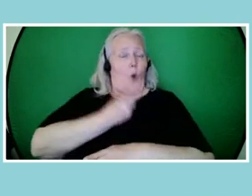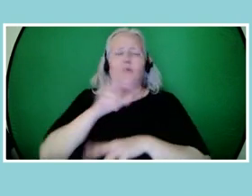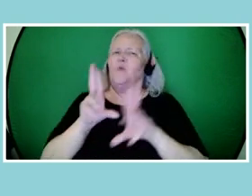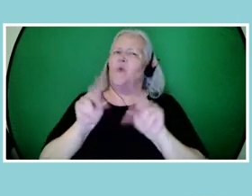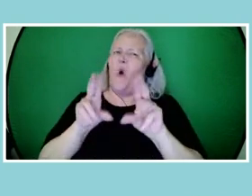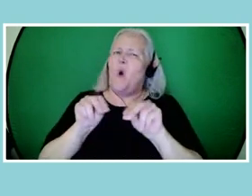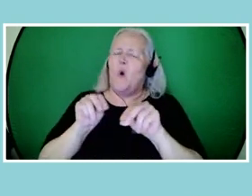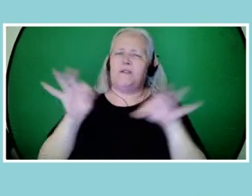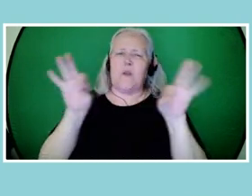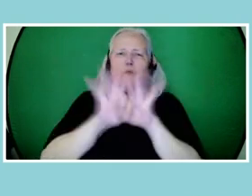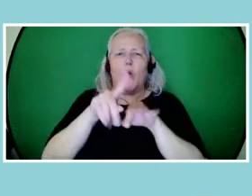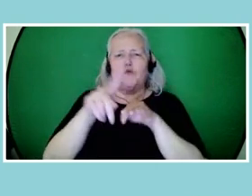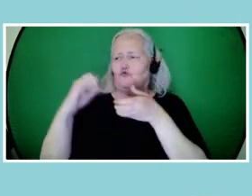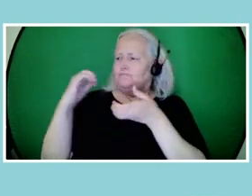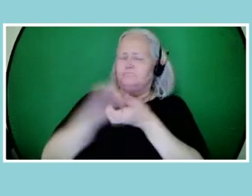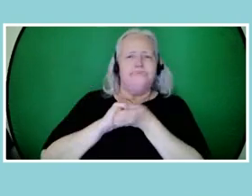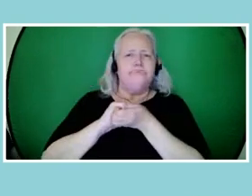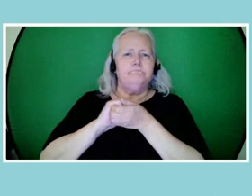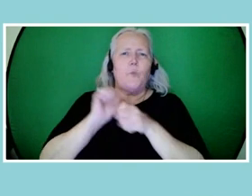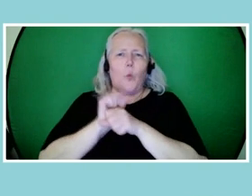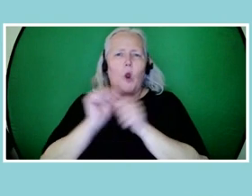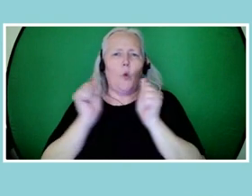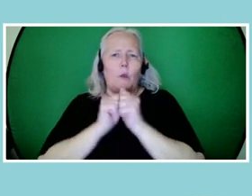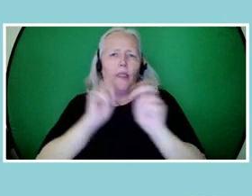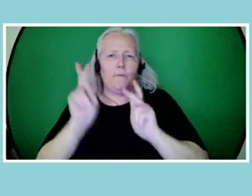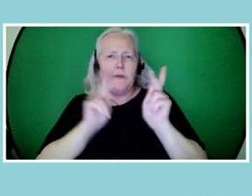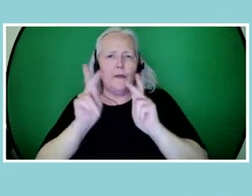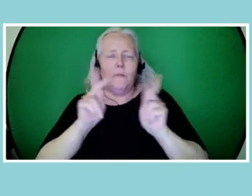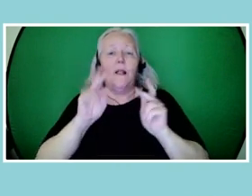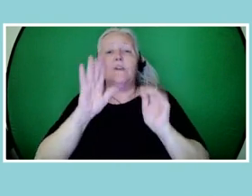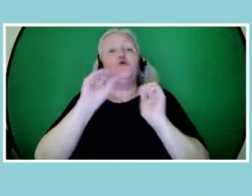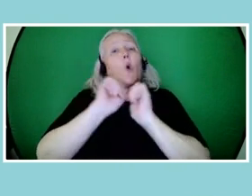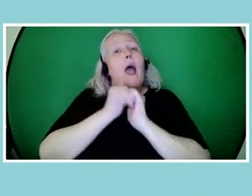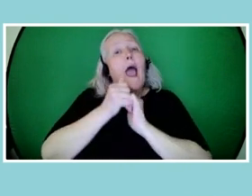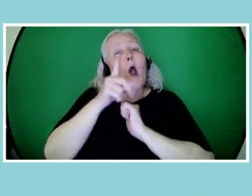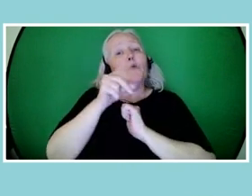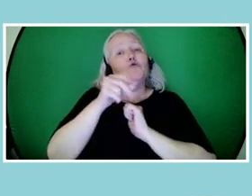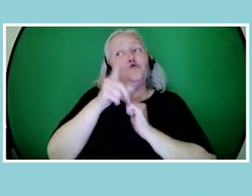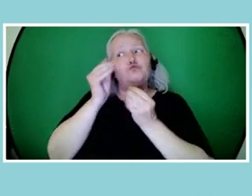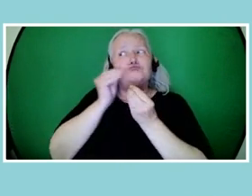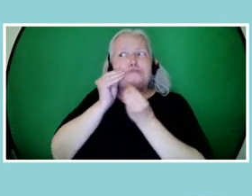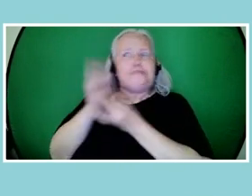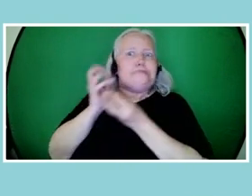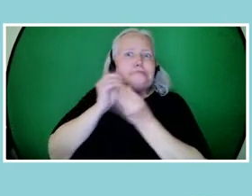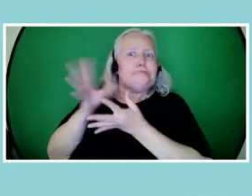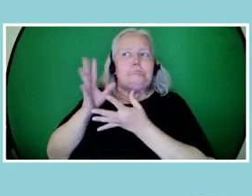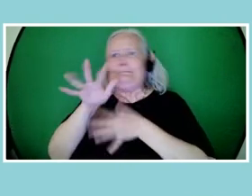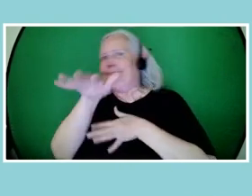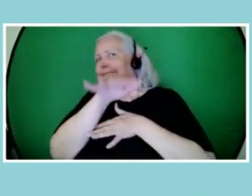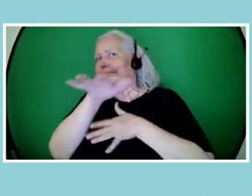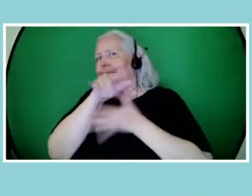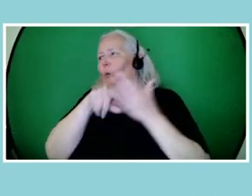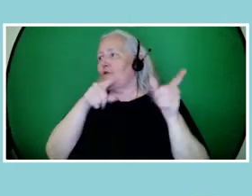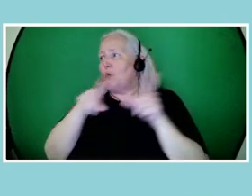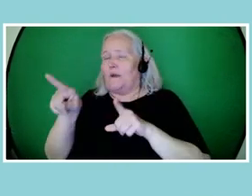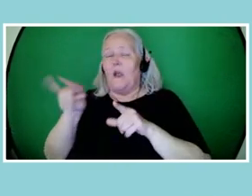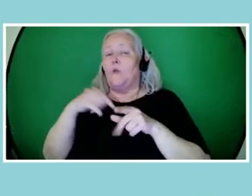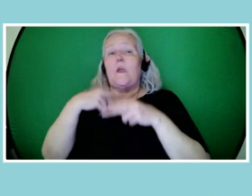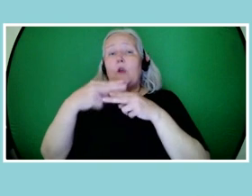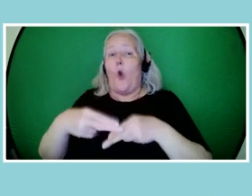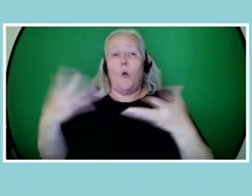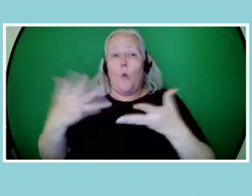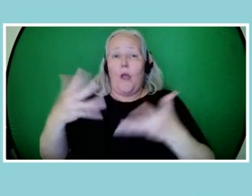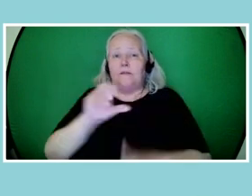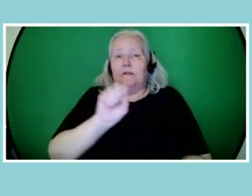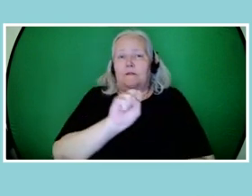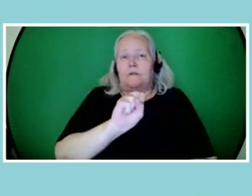really handy tool to communicate to your team member what's actually happening. And this tool is called SALT. And